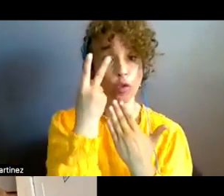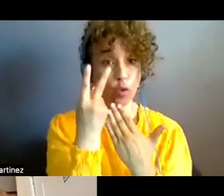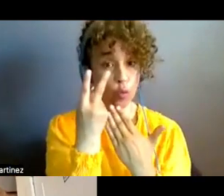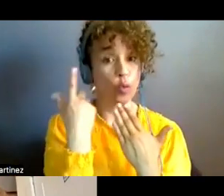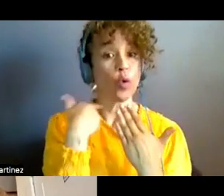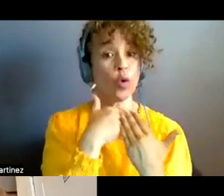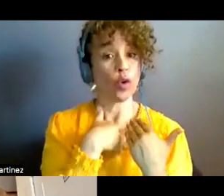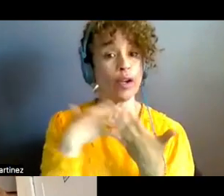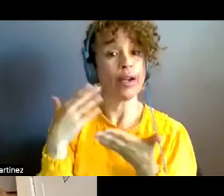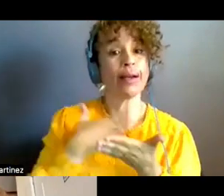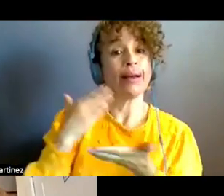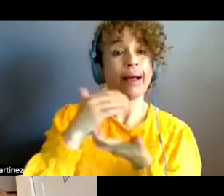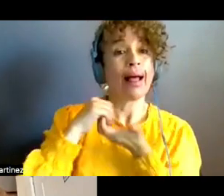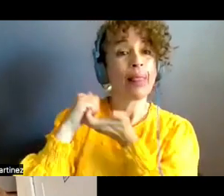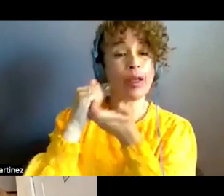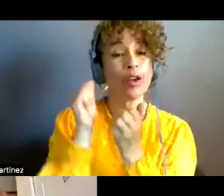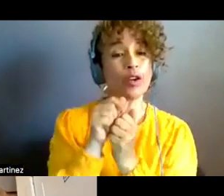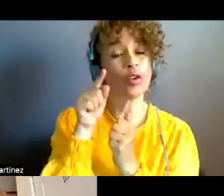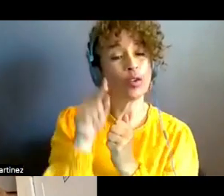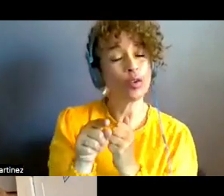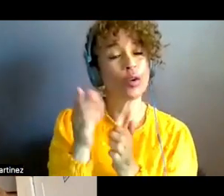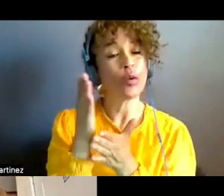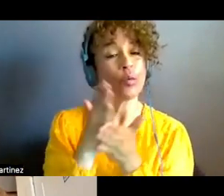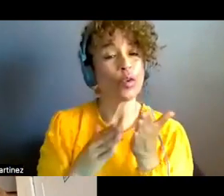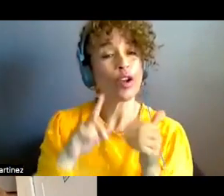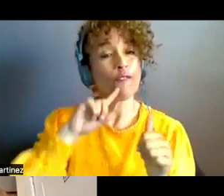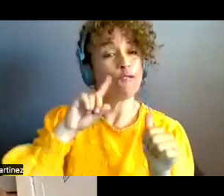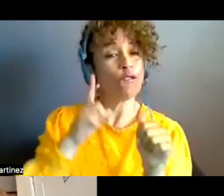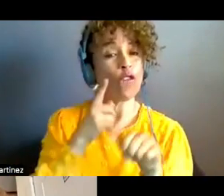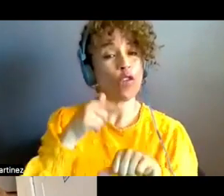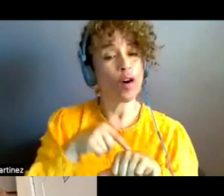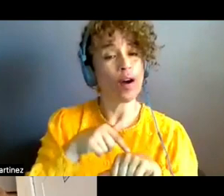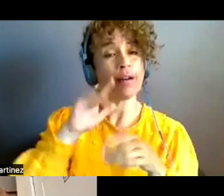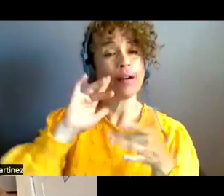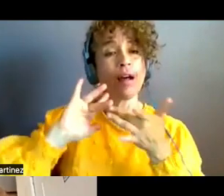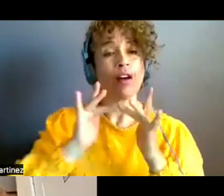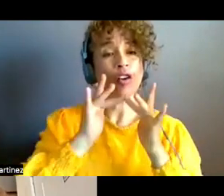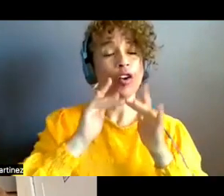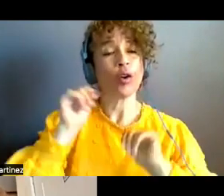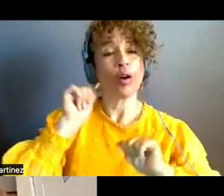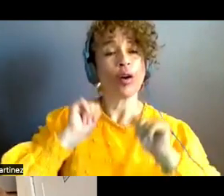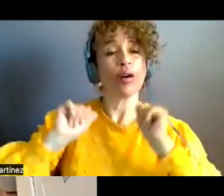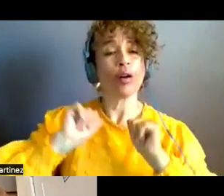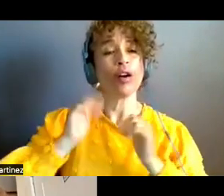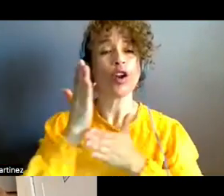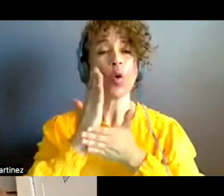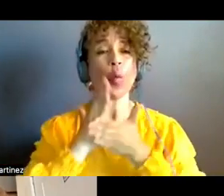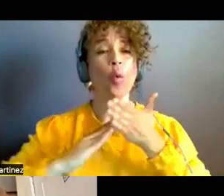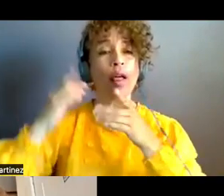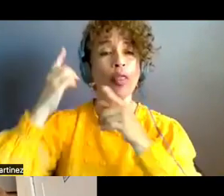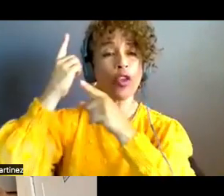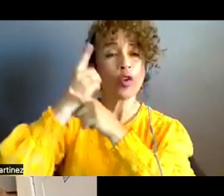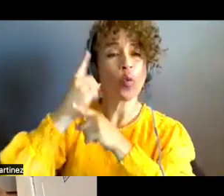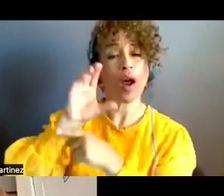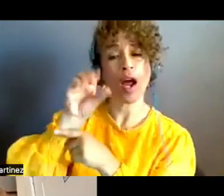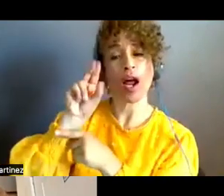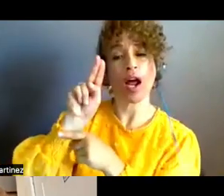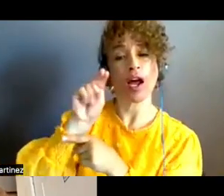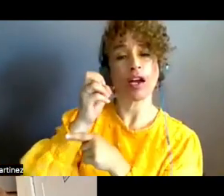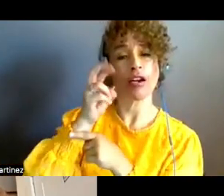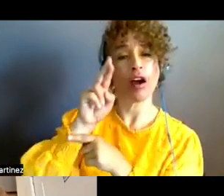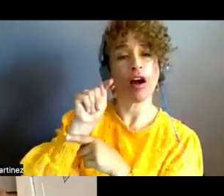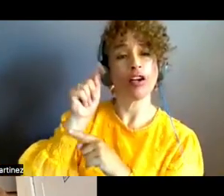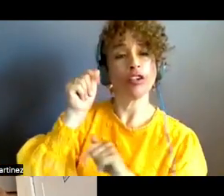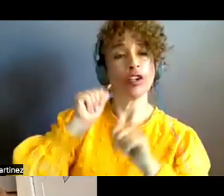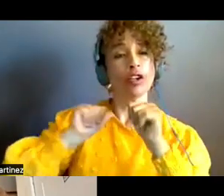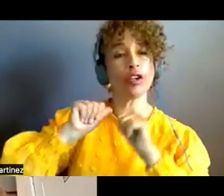happily collaborating with you in the Drake at Arts. So it's the first time we have an online concert as part of a regular concert series.